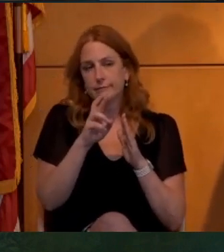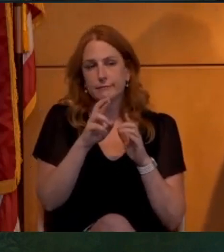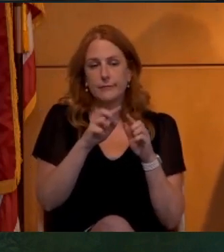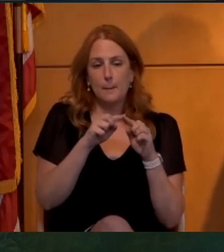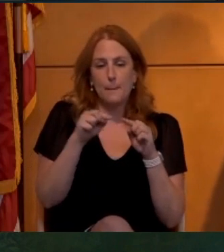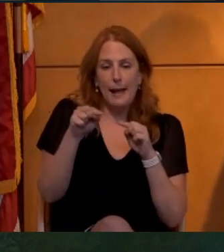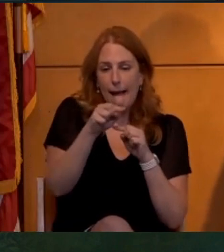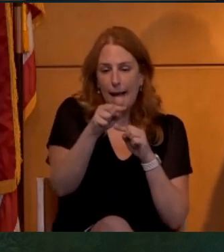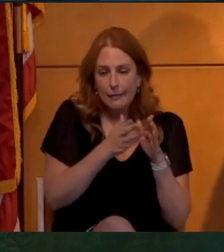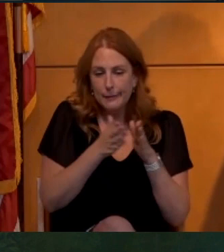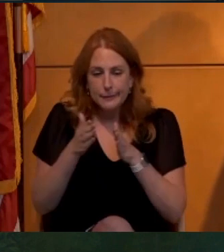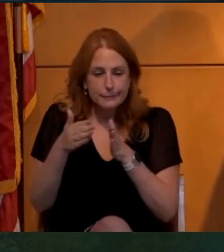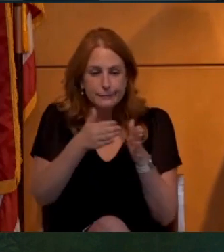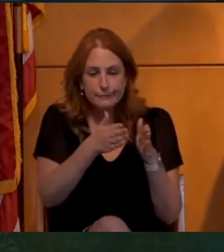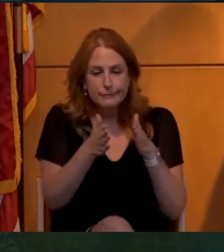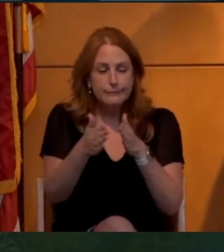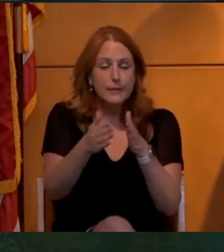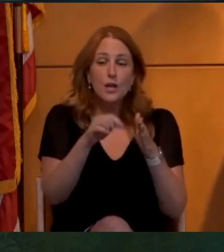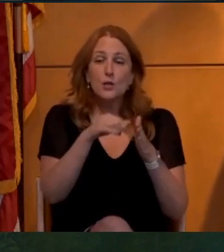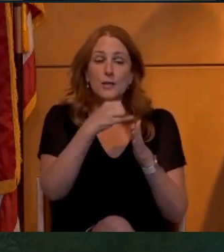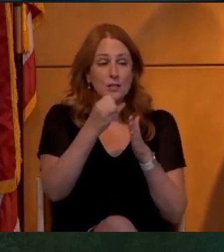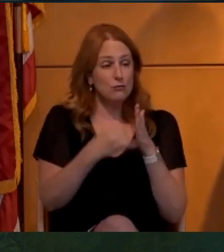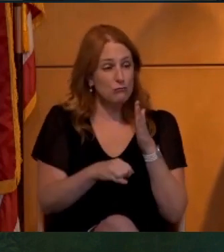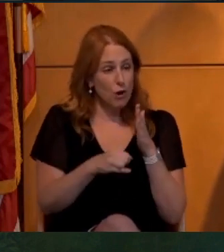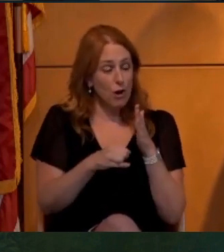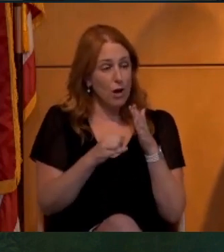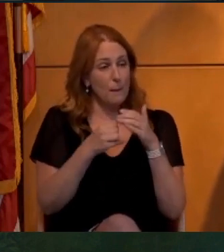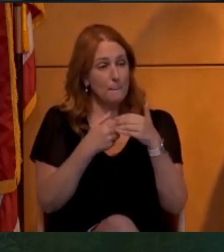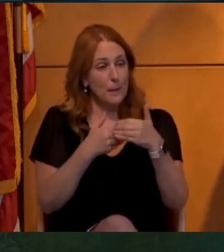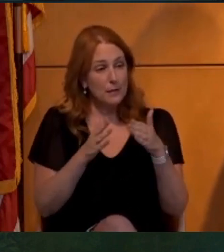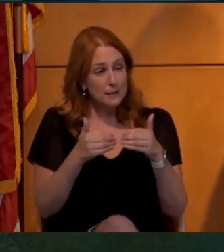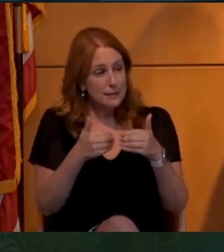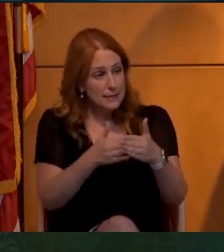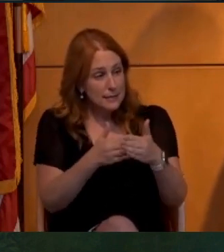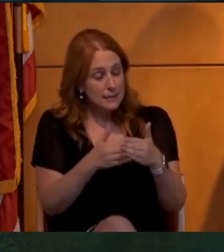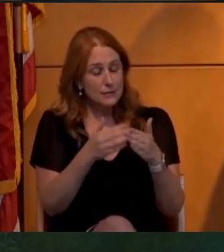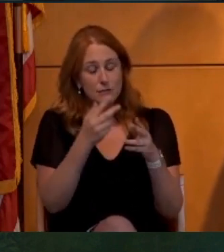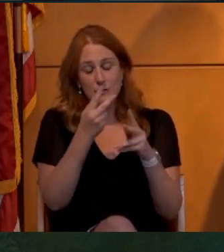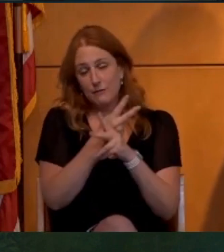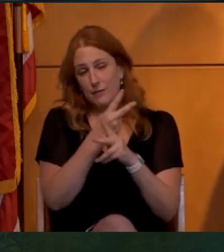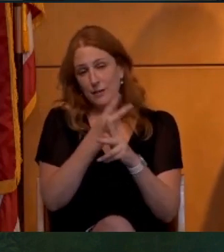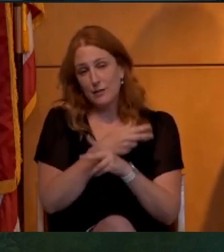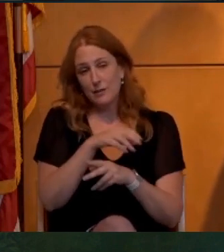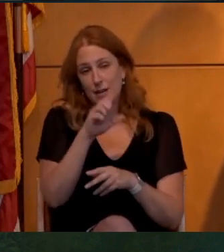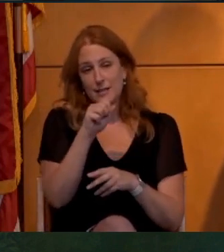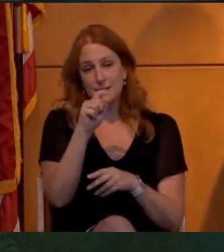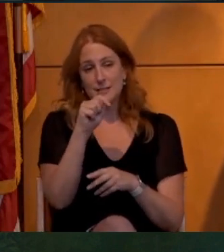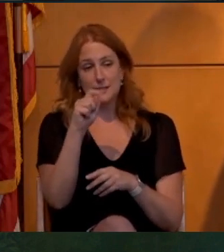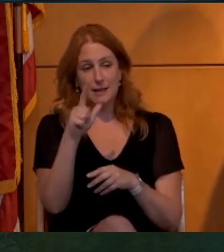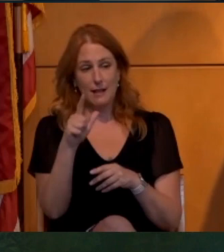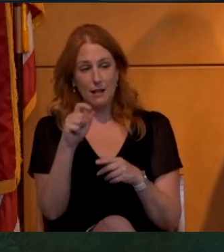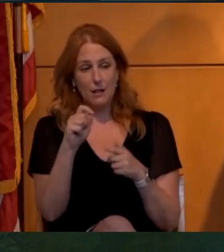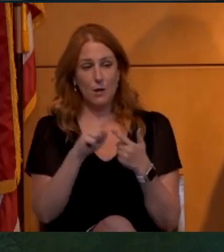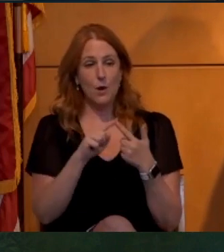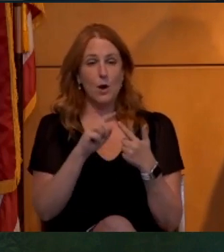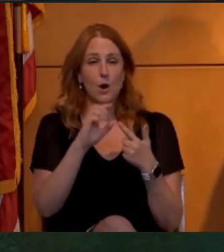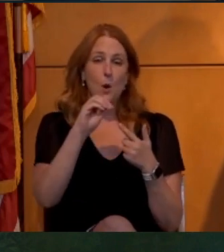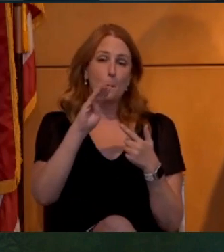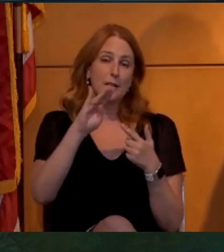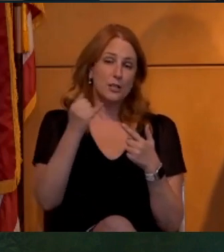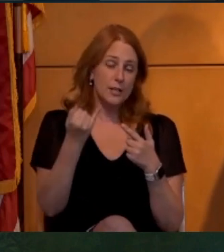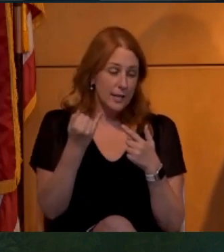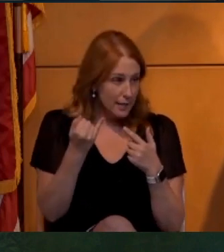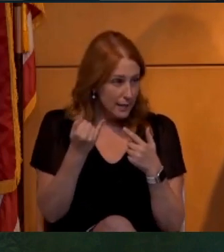path. You can draw bounding boxes to generate STL or OBJ files for 3D printing.